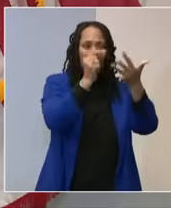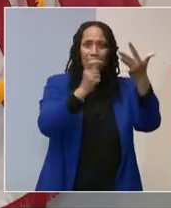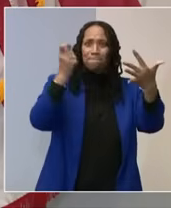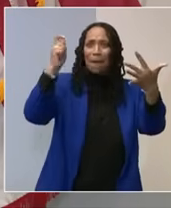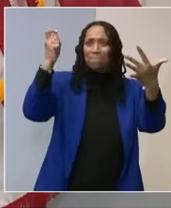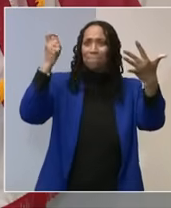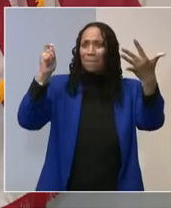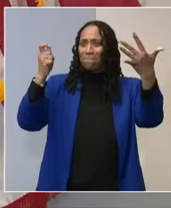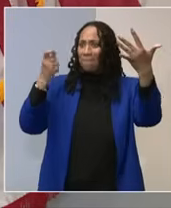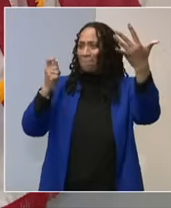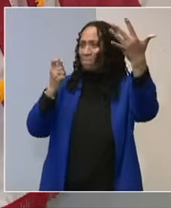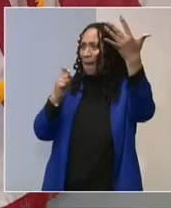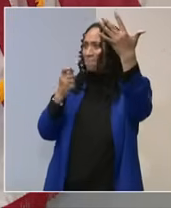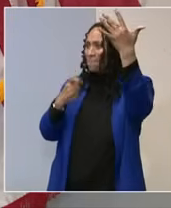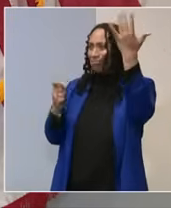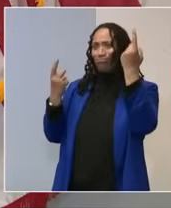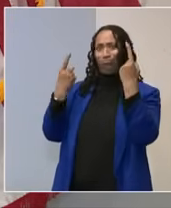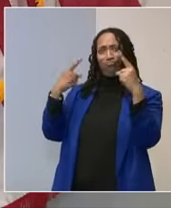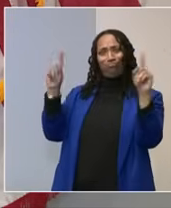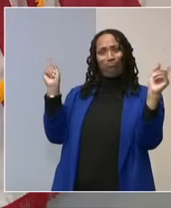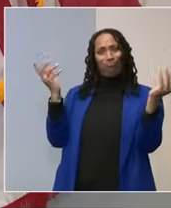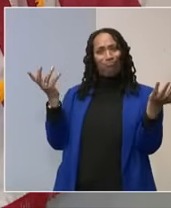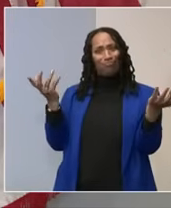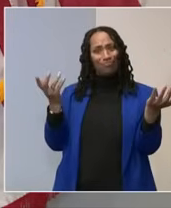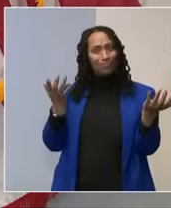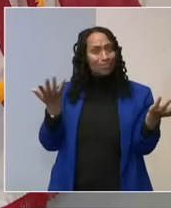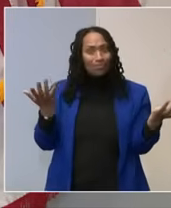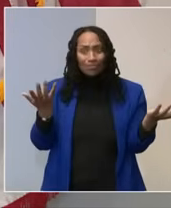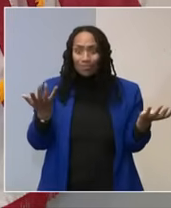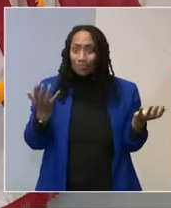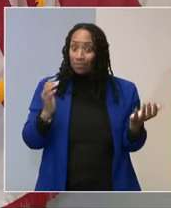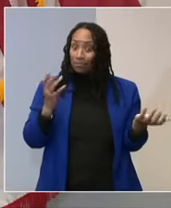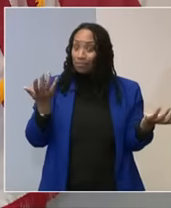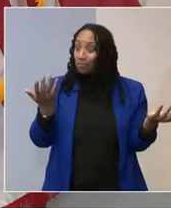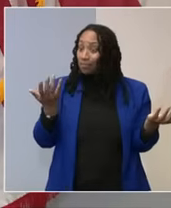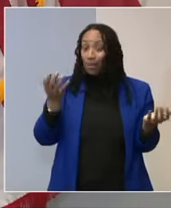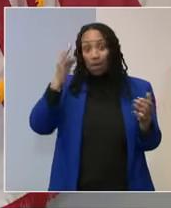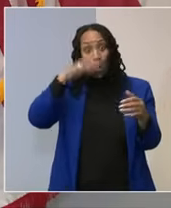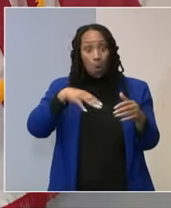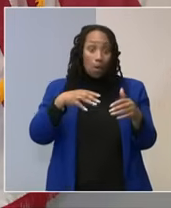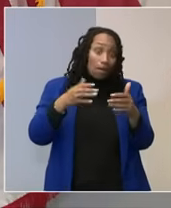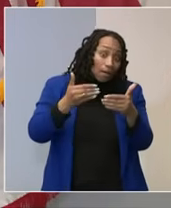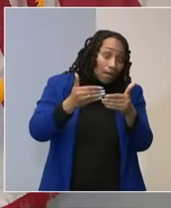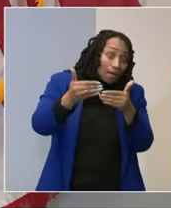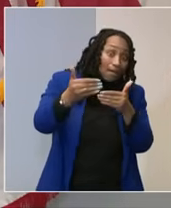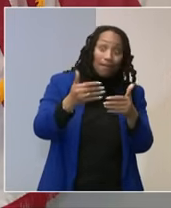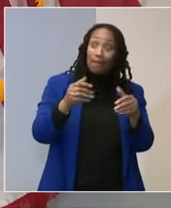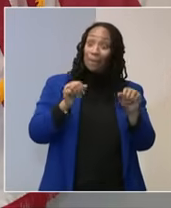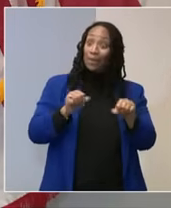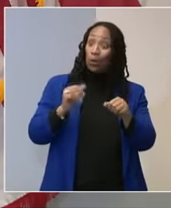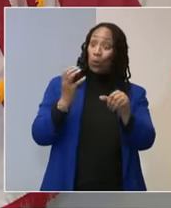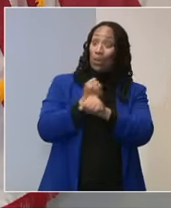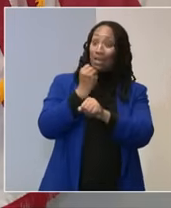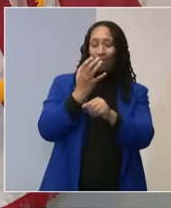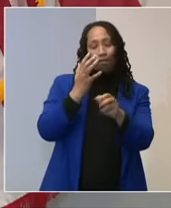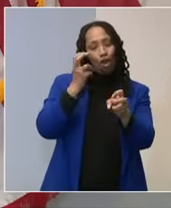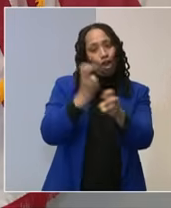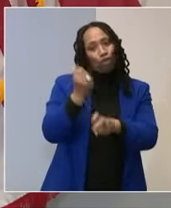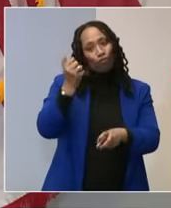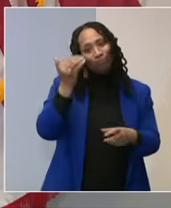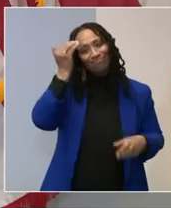the ability to keep winning, it gets harder and harder. That doesn't mean that I didn't weigh it